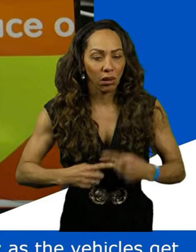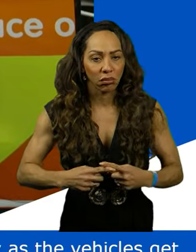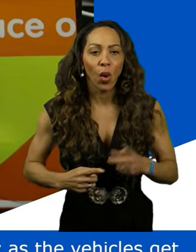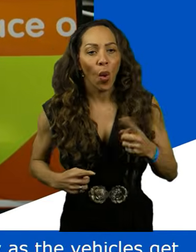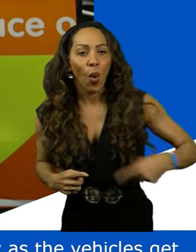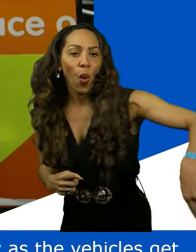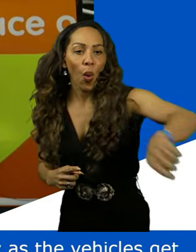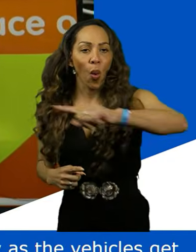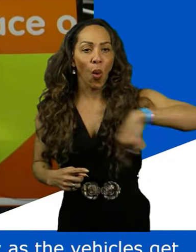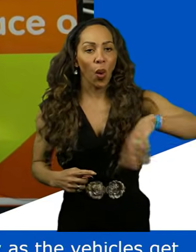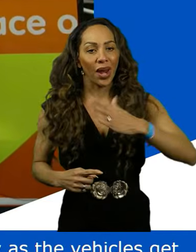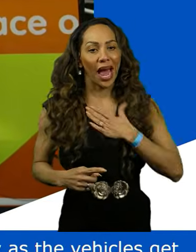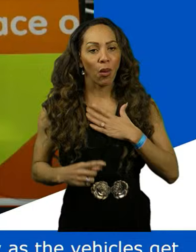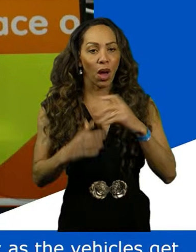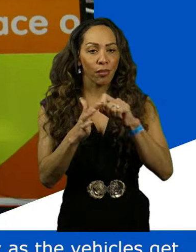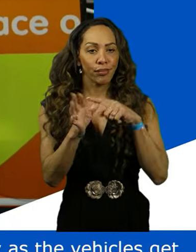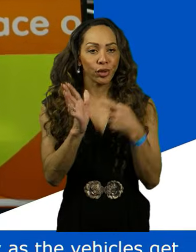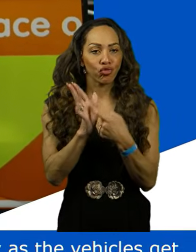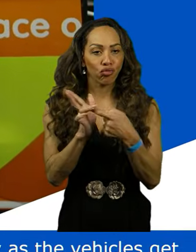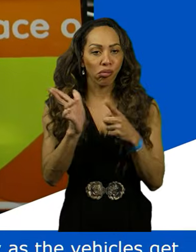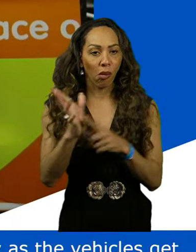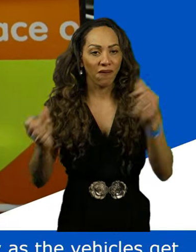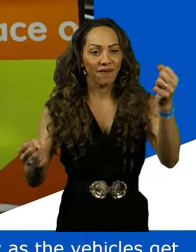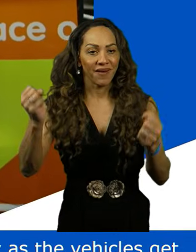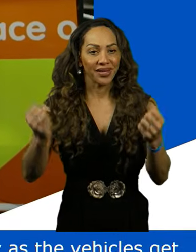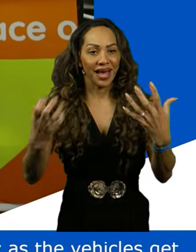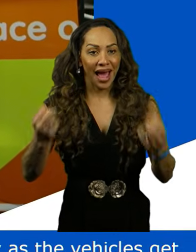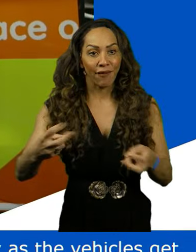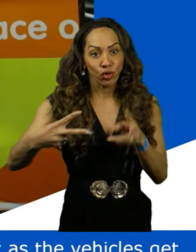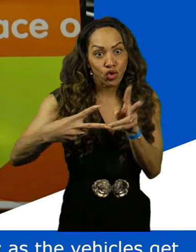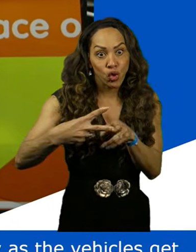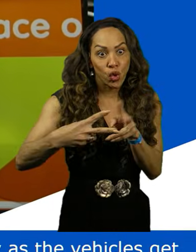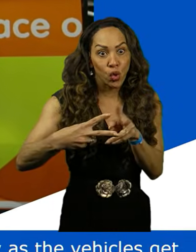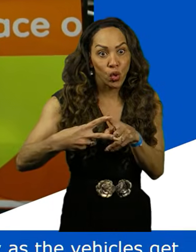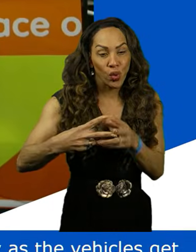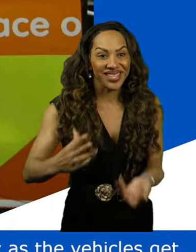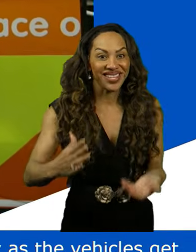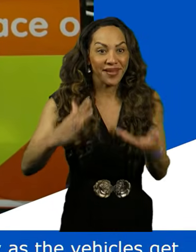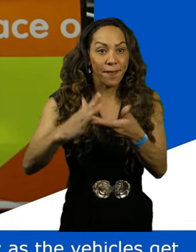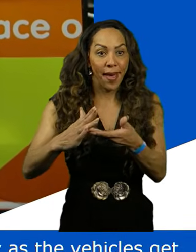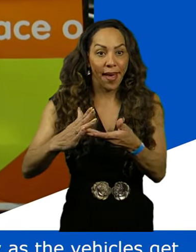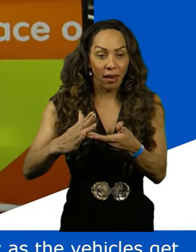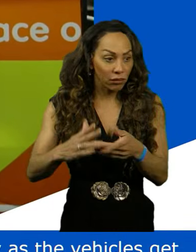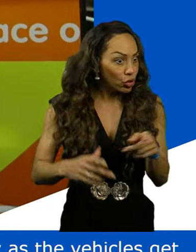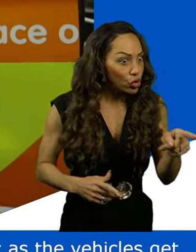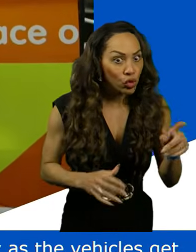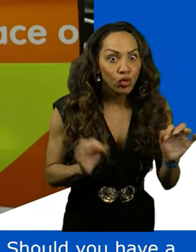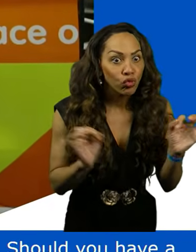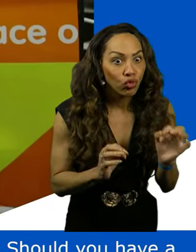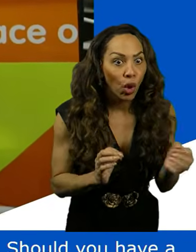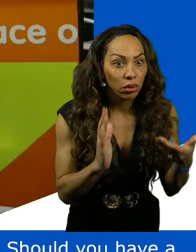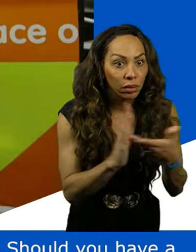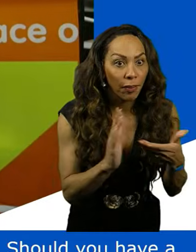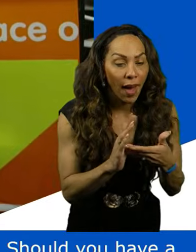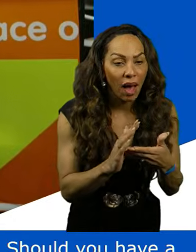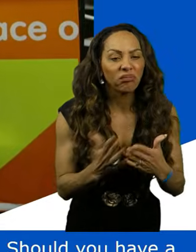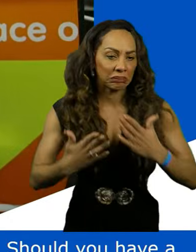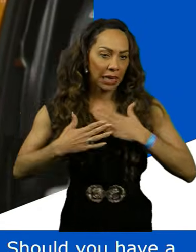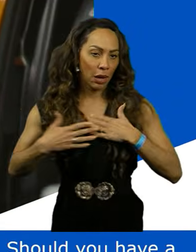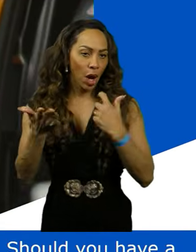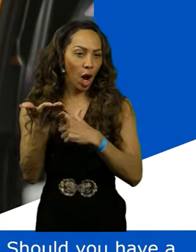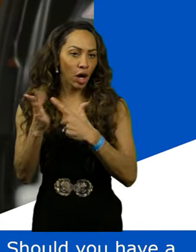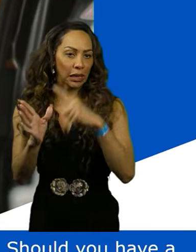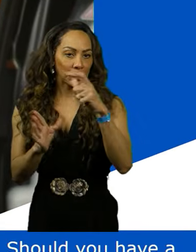van, and this means that should you have a flat tyre with no spare wheel, we can simply fit our wheel to your car, wave off down to Quick